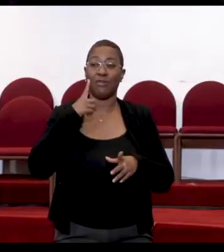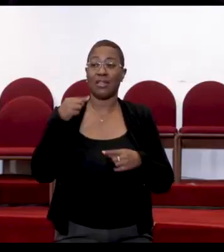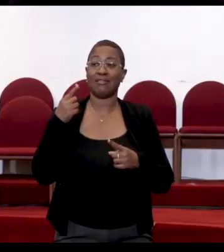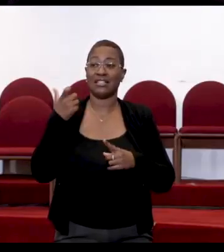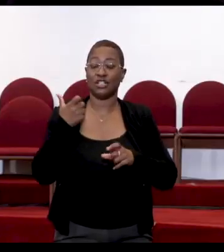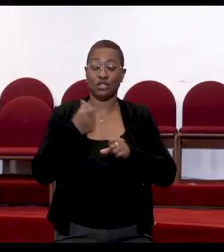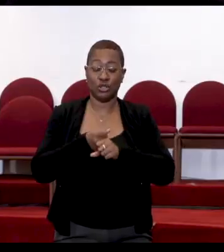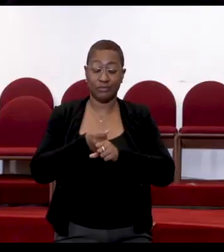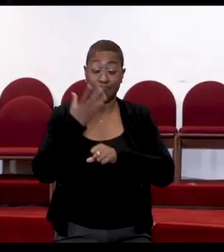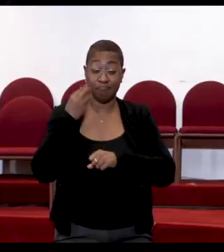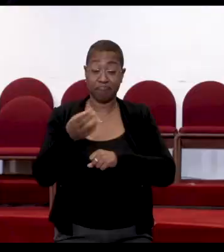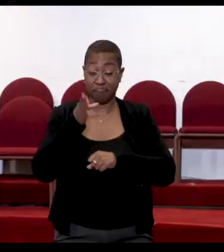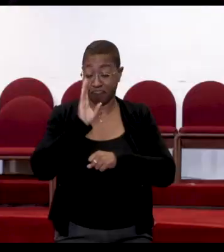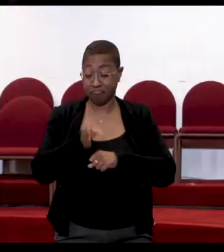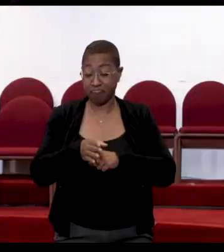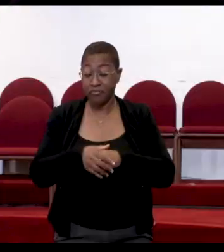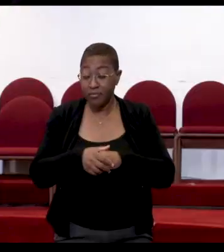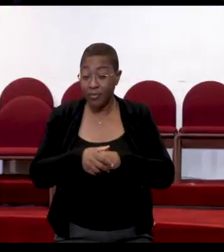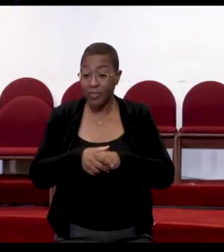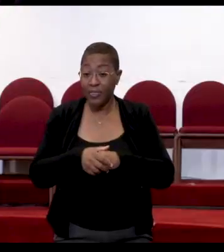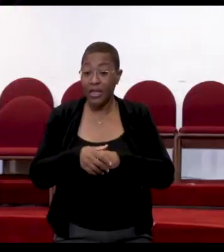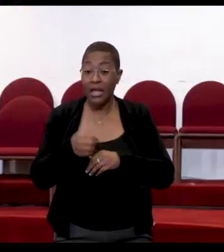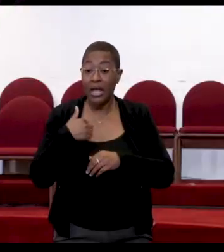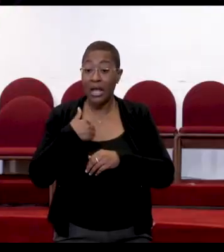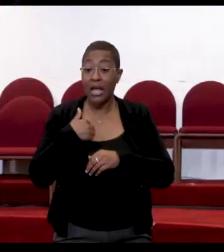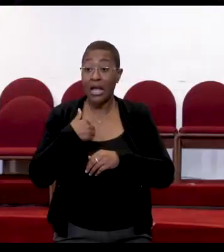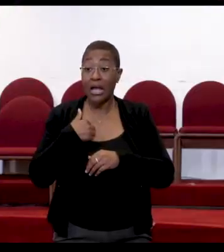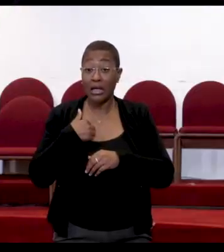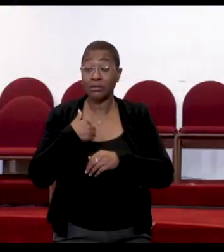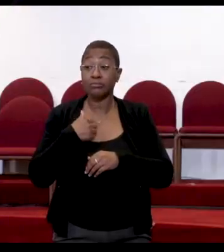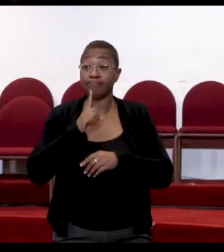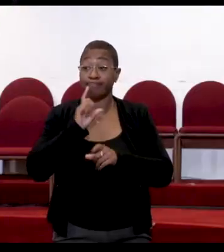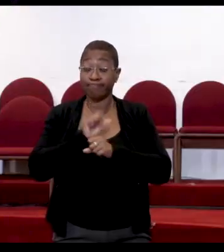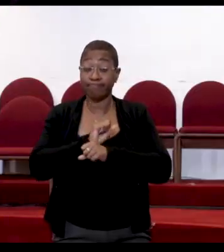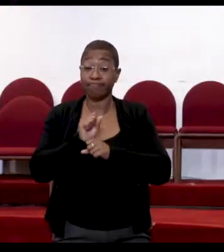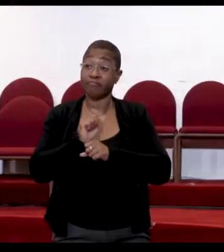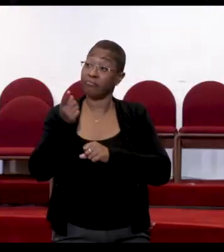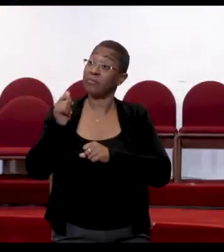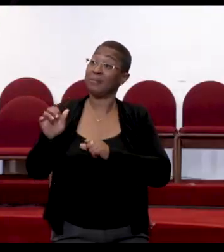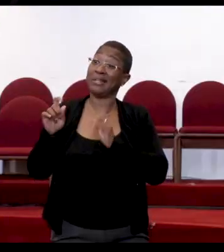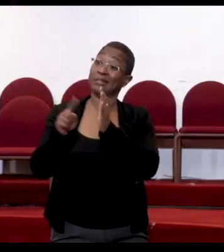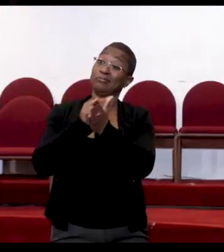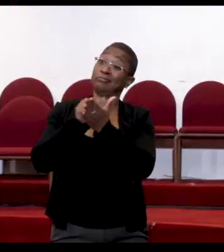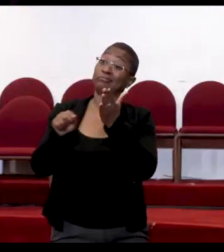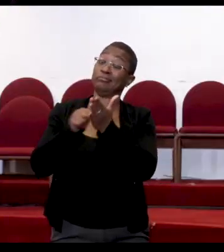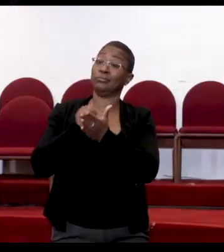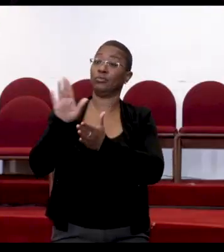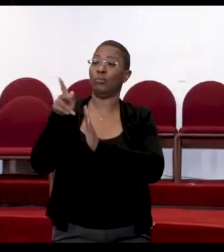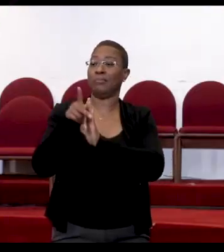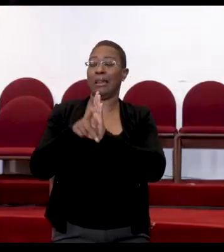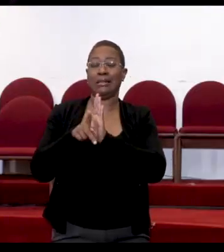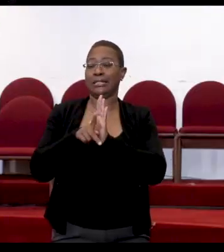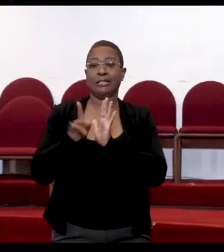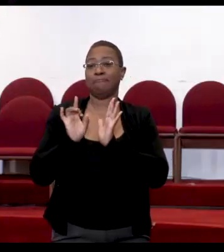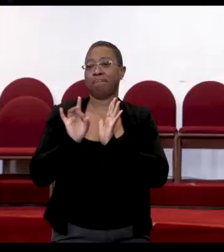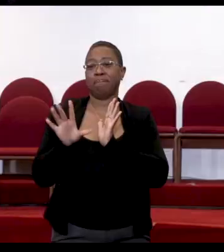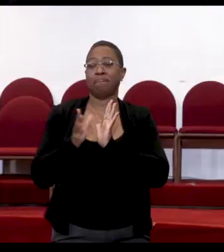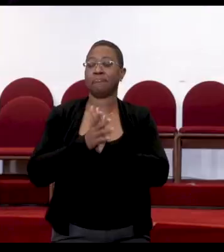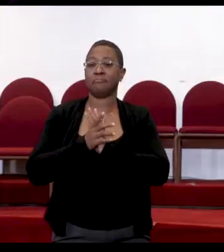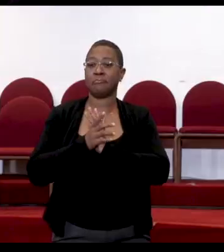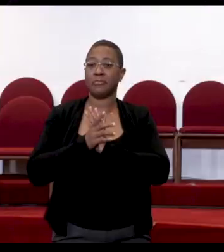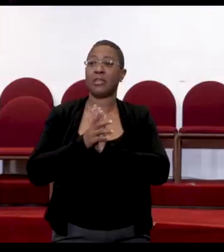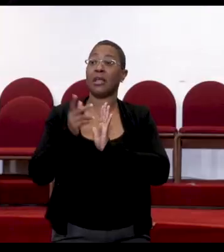know right now up front, I'm a horrible critic of you publicly. It's your policy. So it's